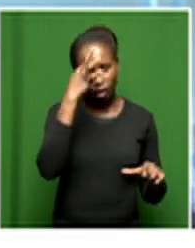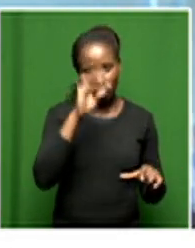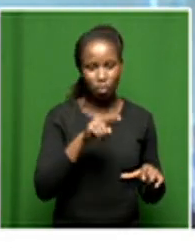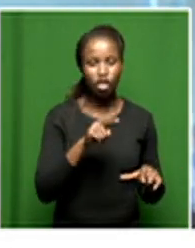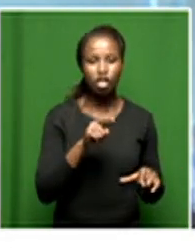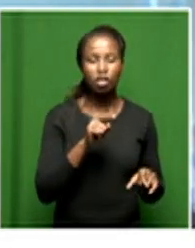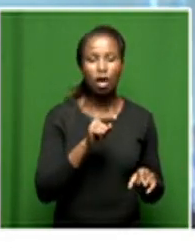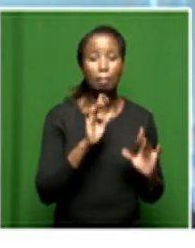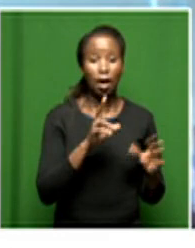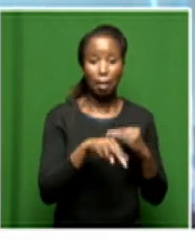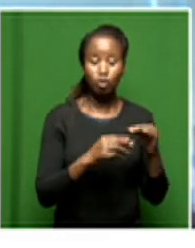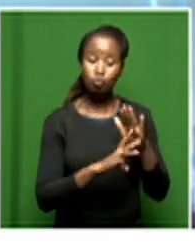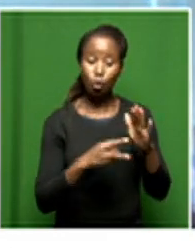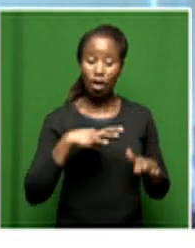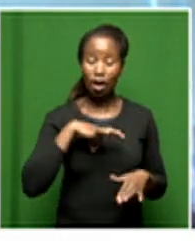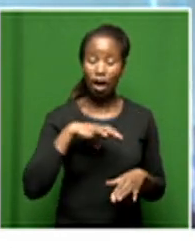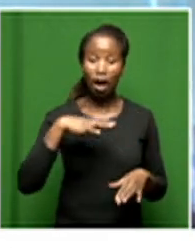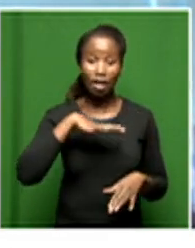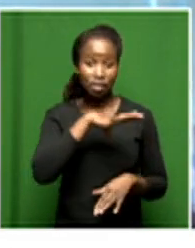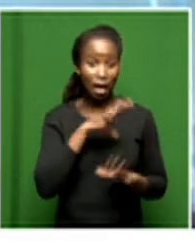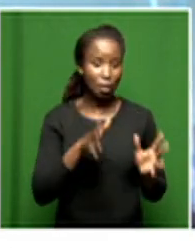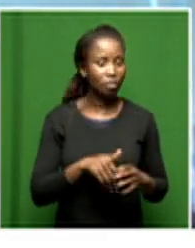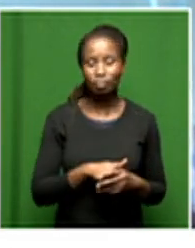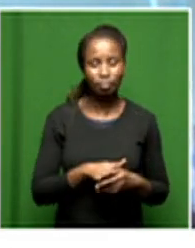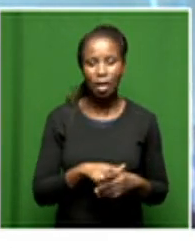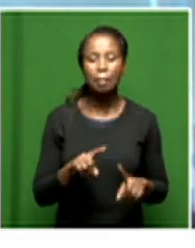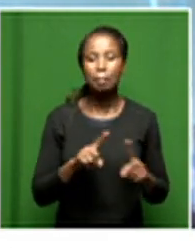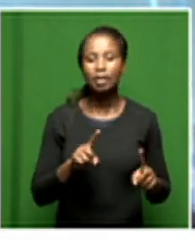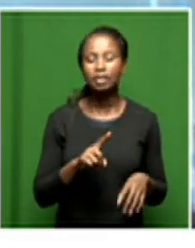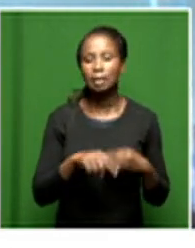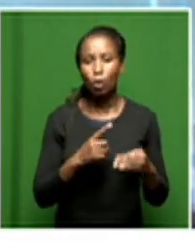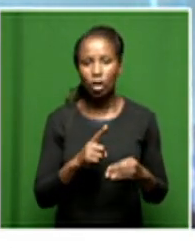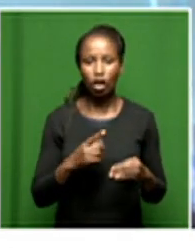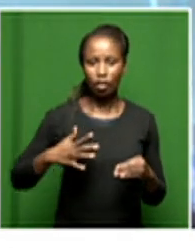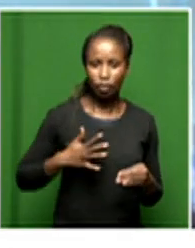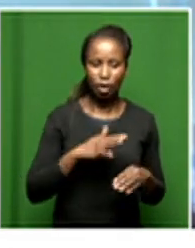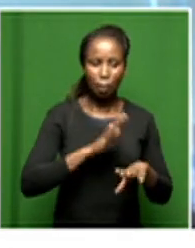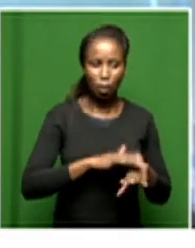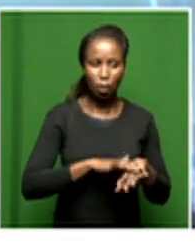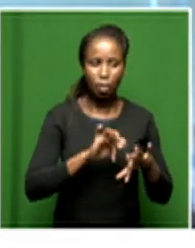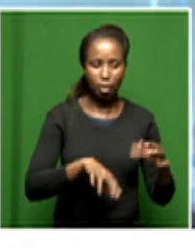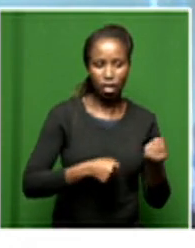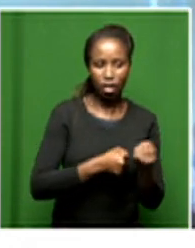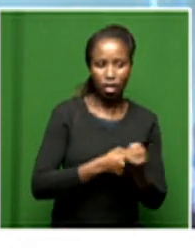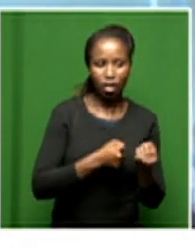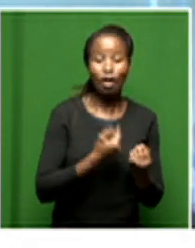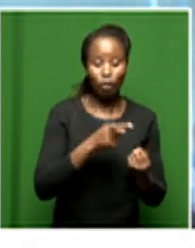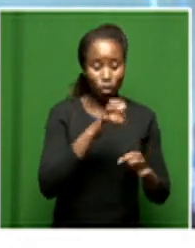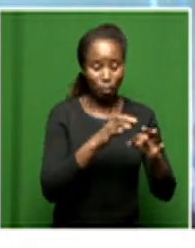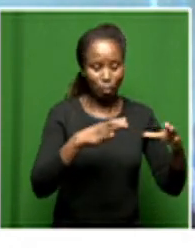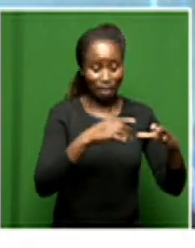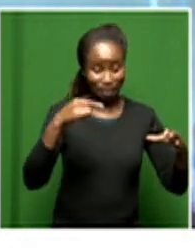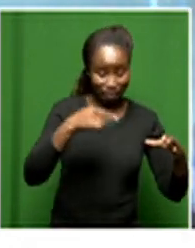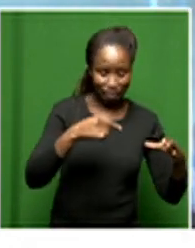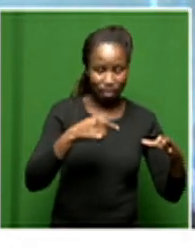ward councillors. You get 2 or sometimes 3 ballots. You also want to get as many votes as you can for your party. So if the